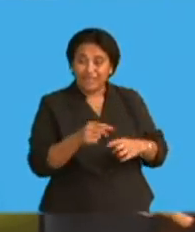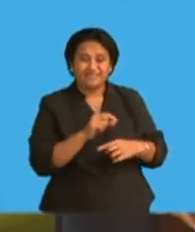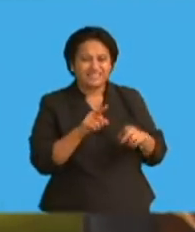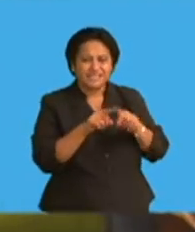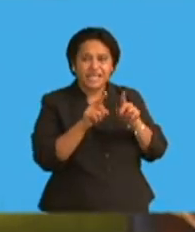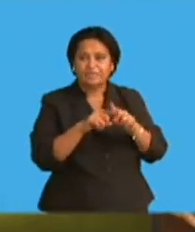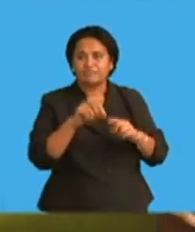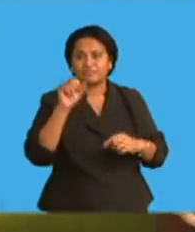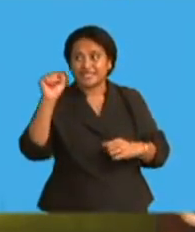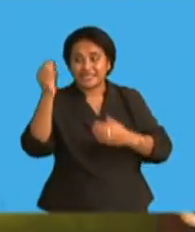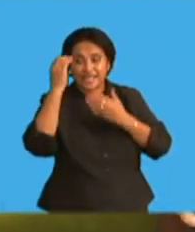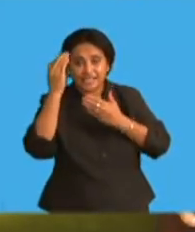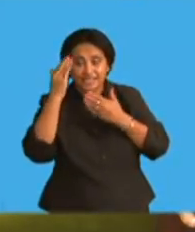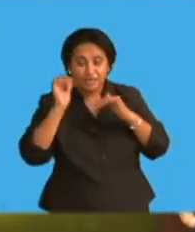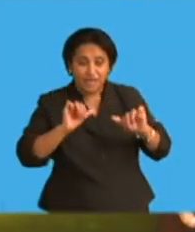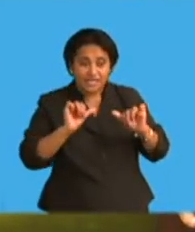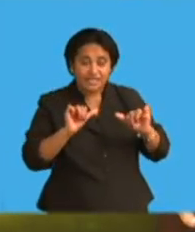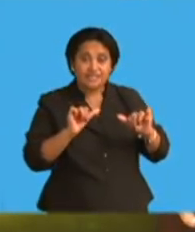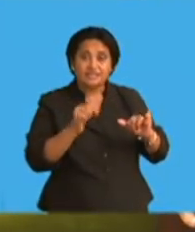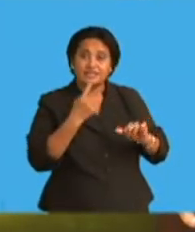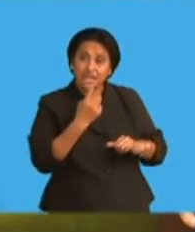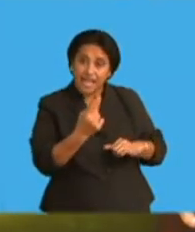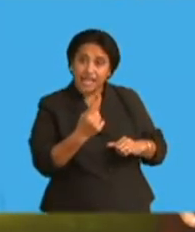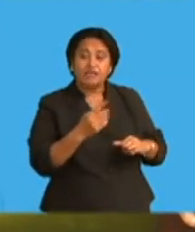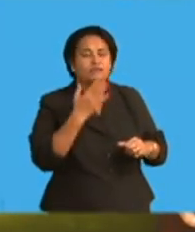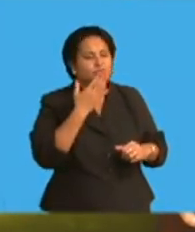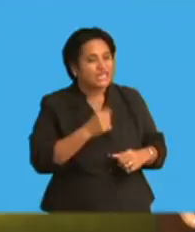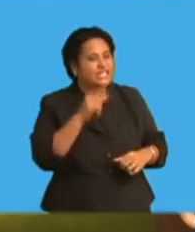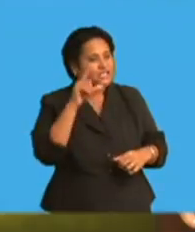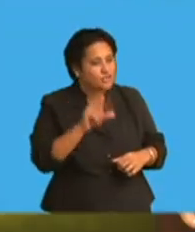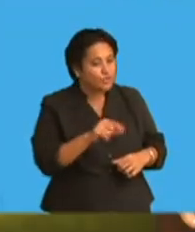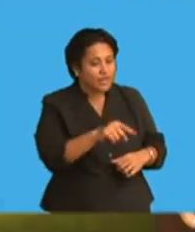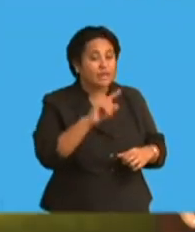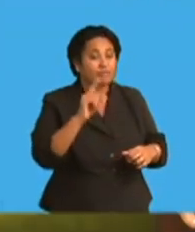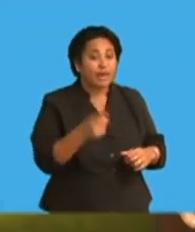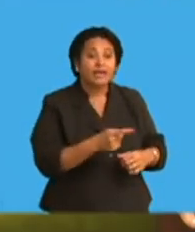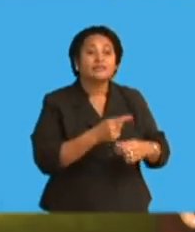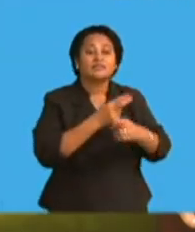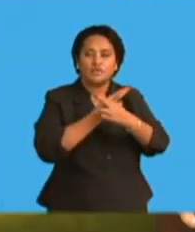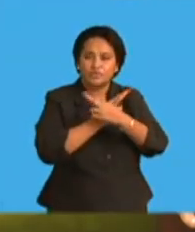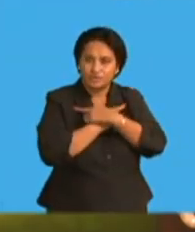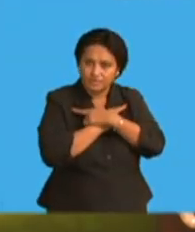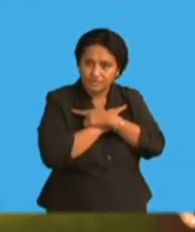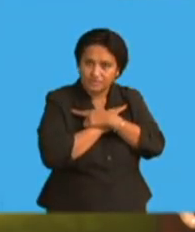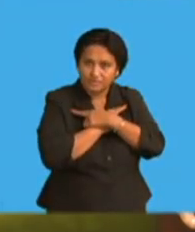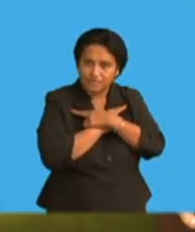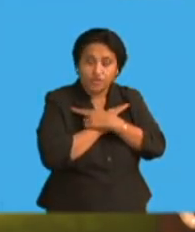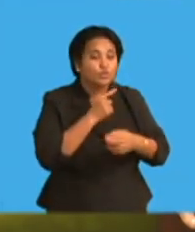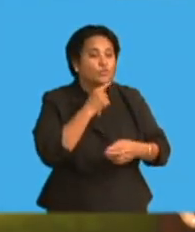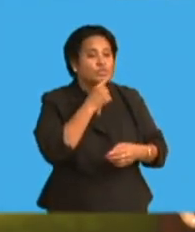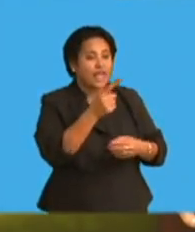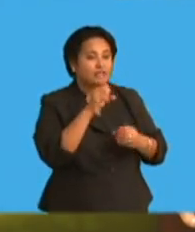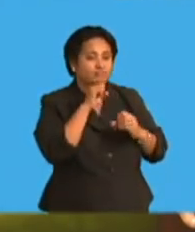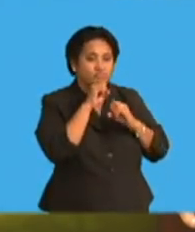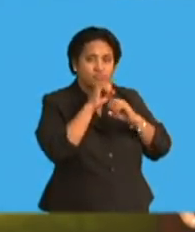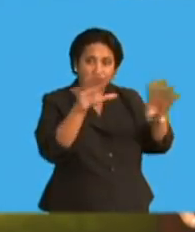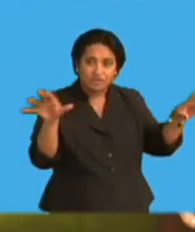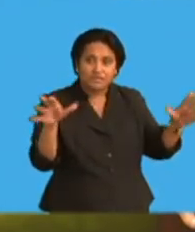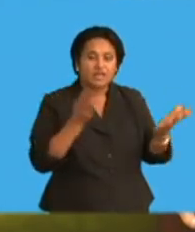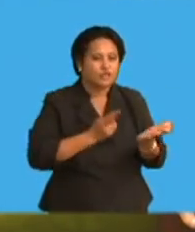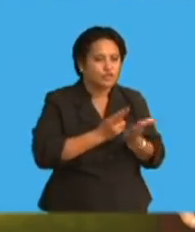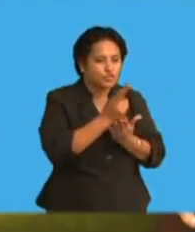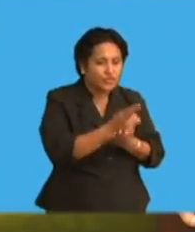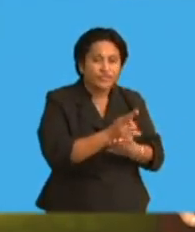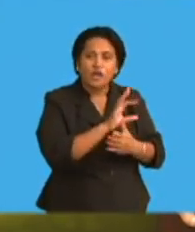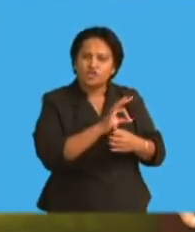said, please do so with dignity. Please do so by telling the truth. Please do not focus on